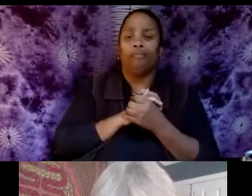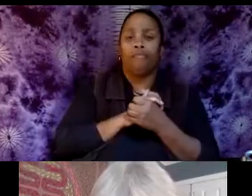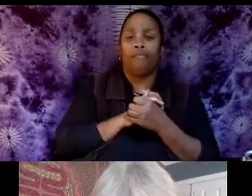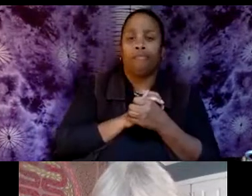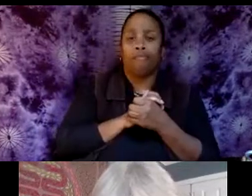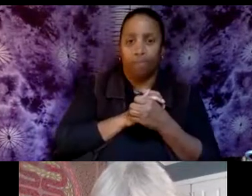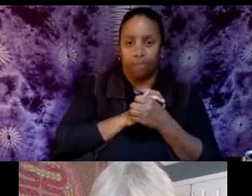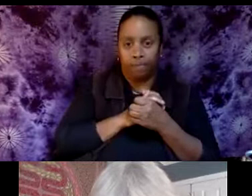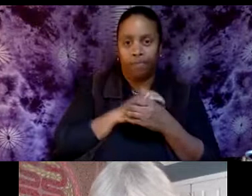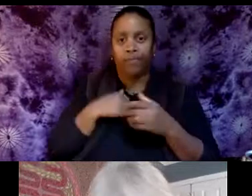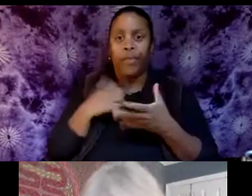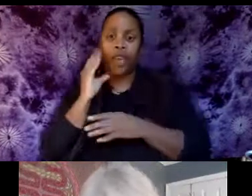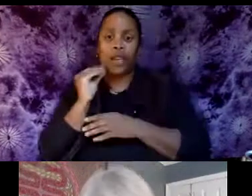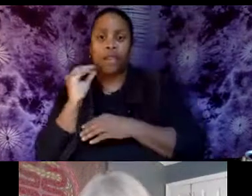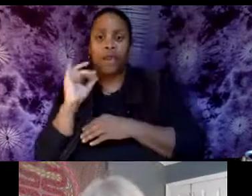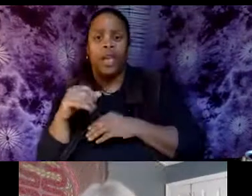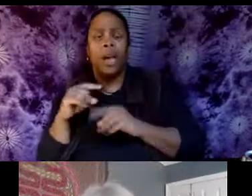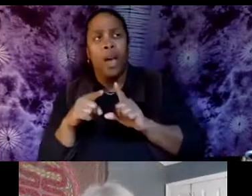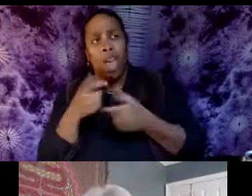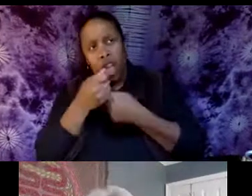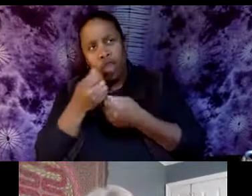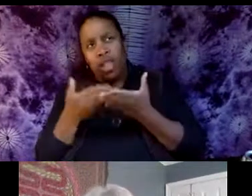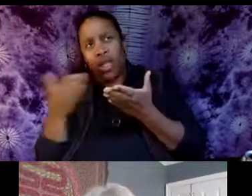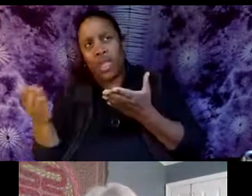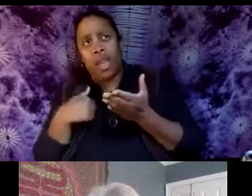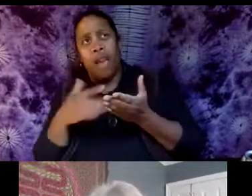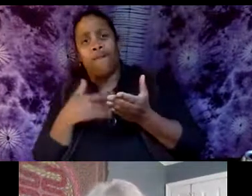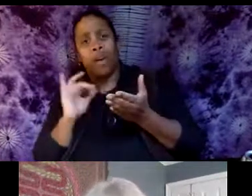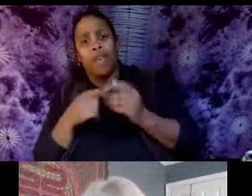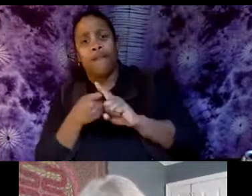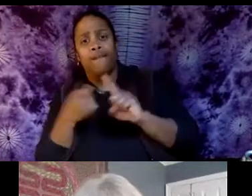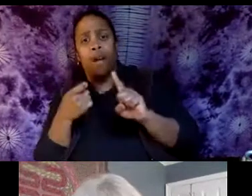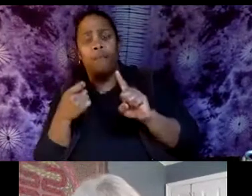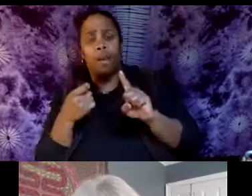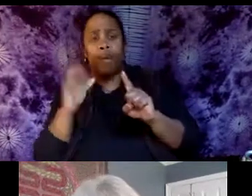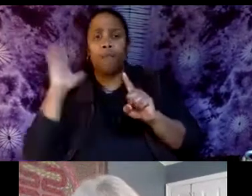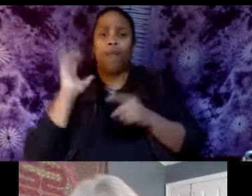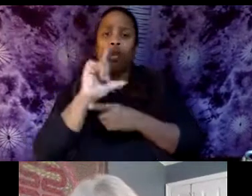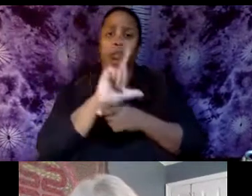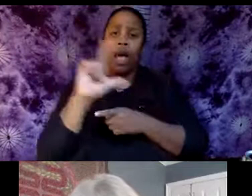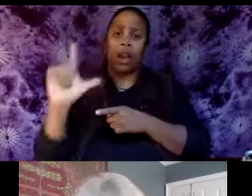I experienced that. And what was interesting is that I felt that from a previous landlady who's a little,